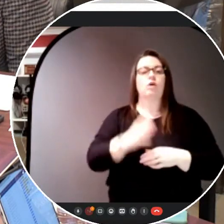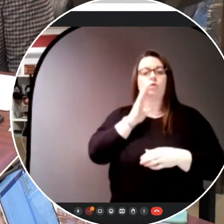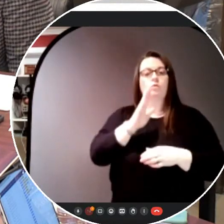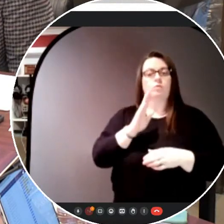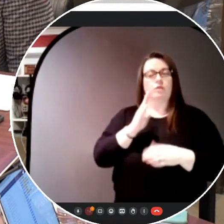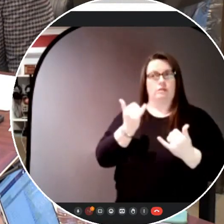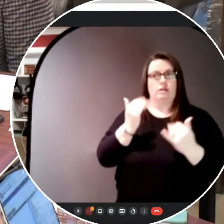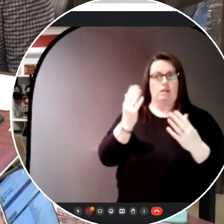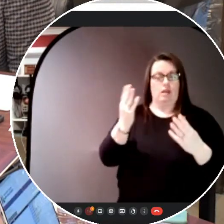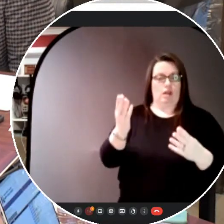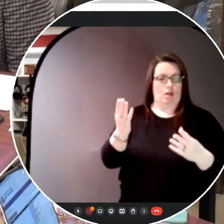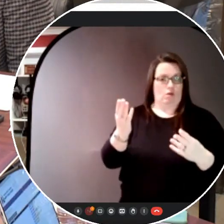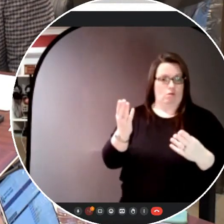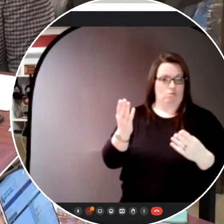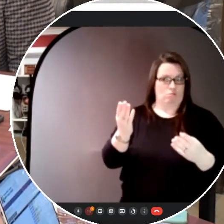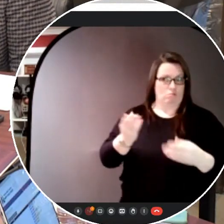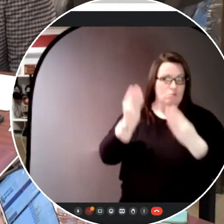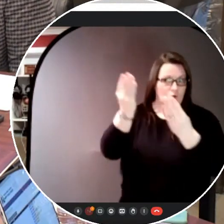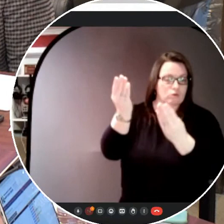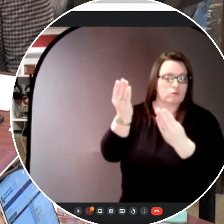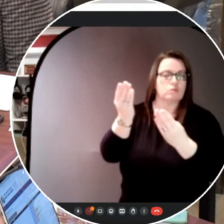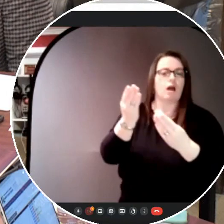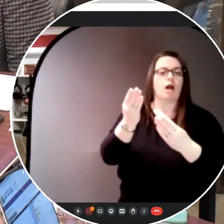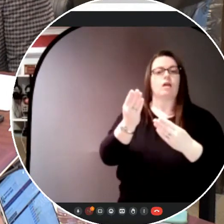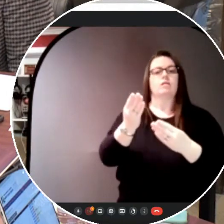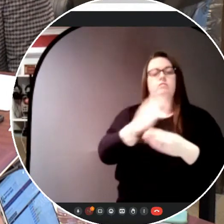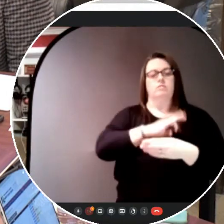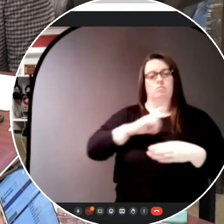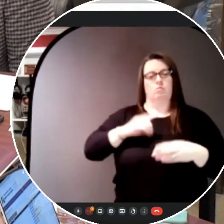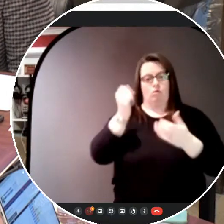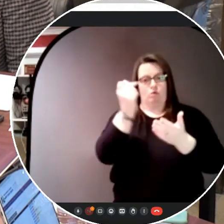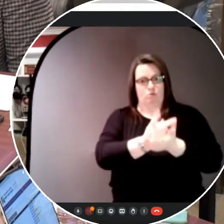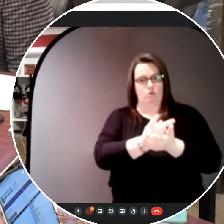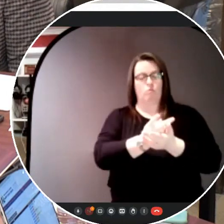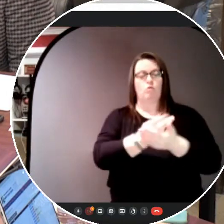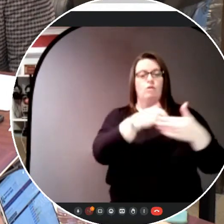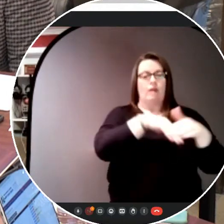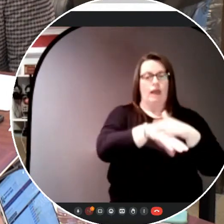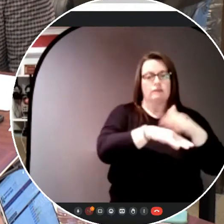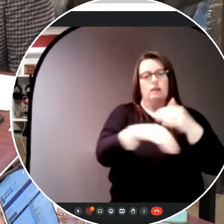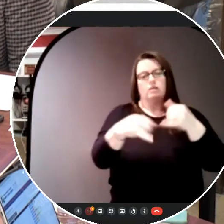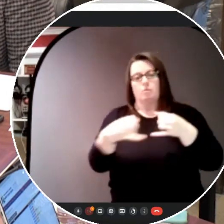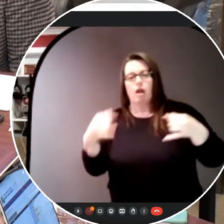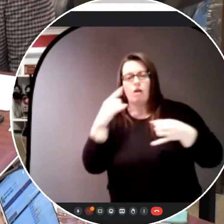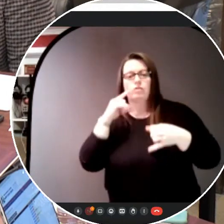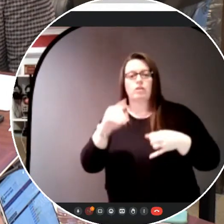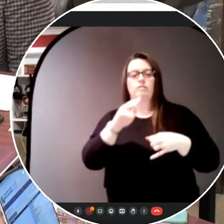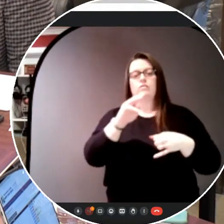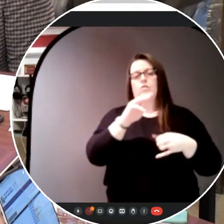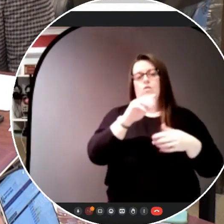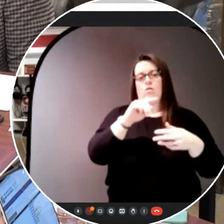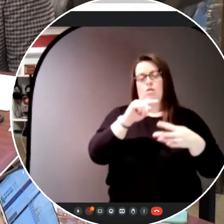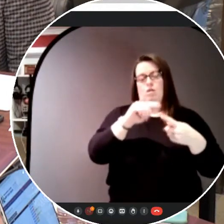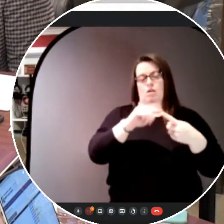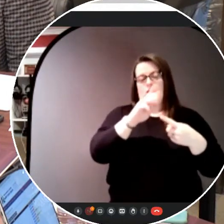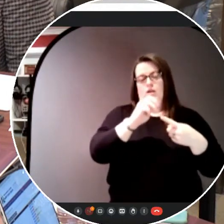at this time that the board approve the boundaries, rights of way, and access agreements for Mary Queen of the World, Mary Queen of Peace, St. Edward's, and Holy